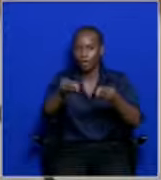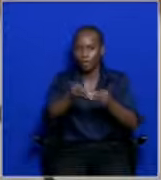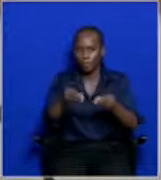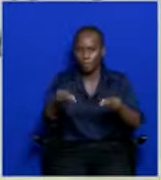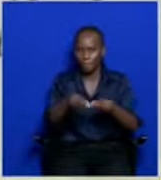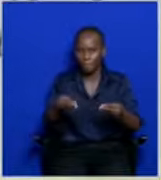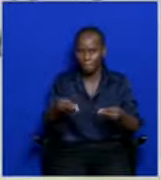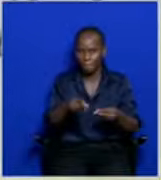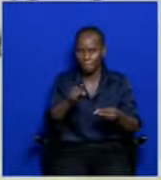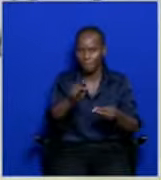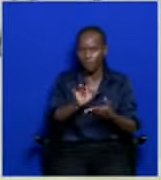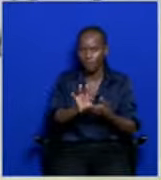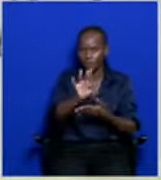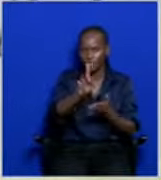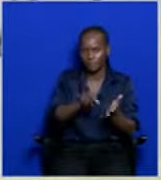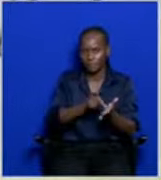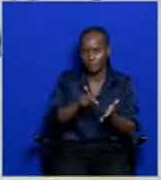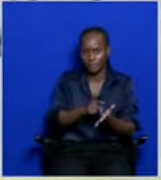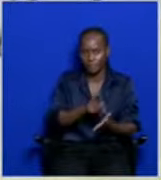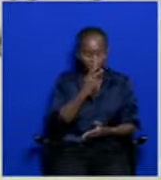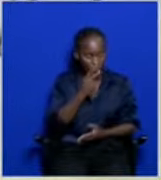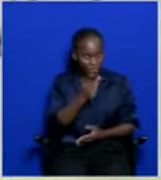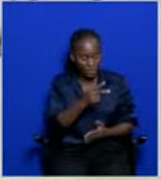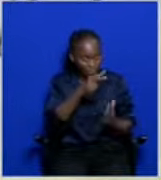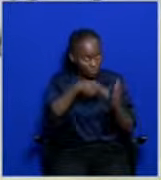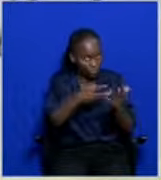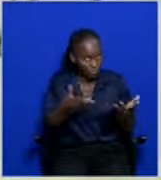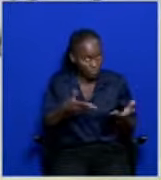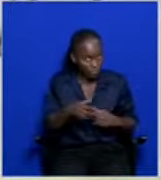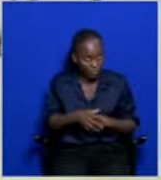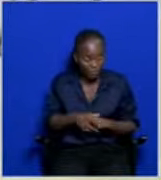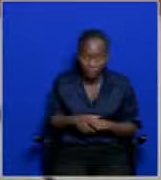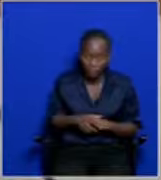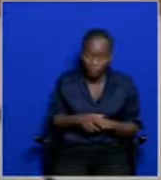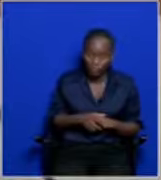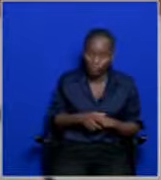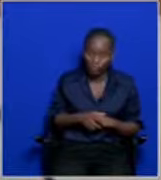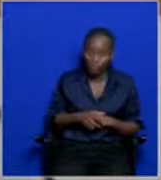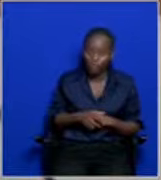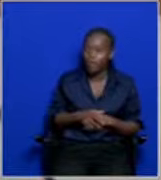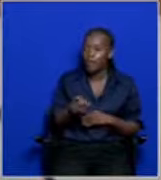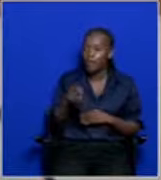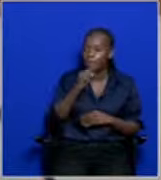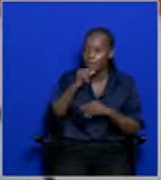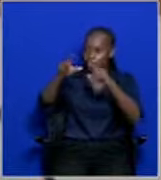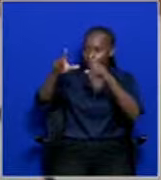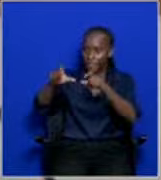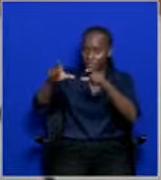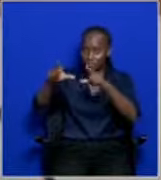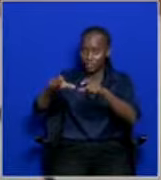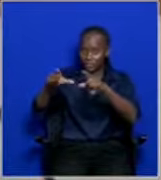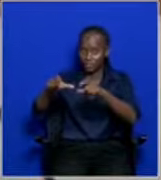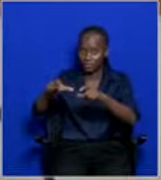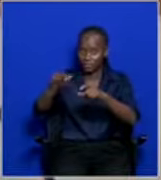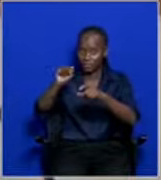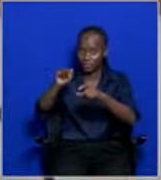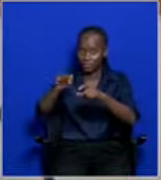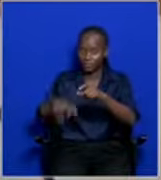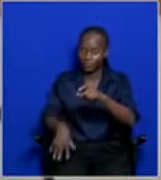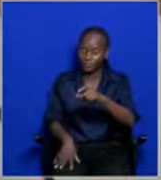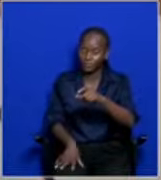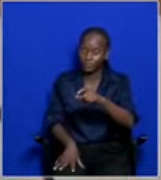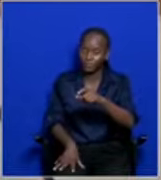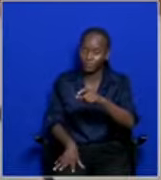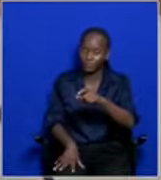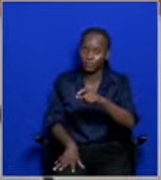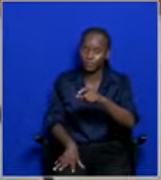Magagula? Yes. So the actual pictures then, because in fact, it would appear